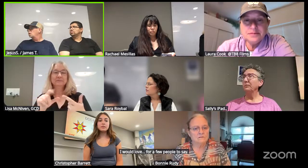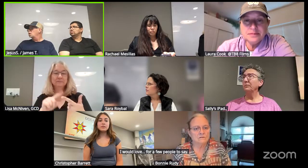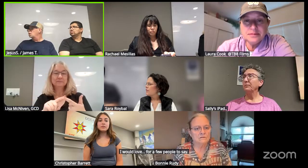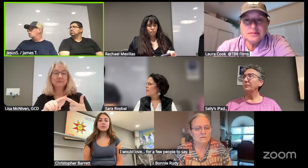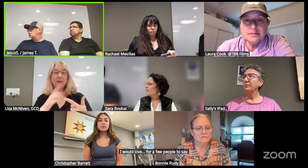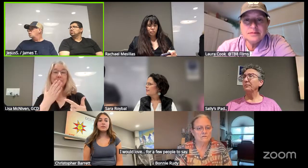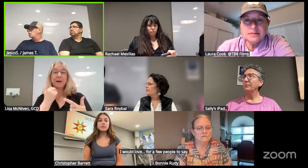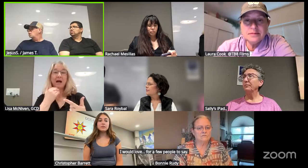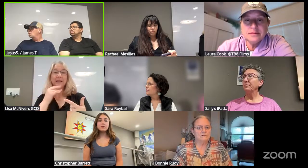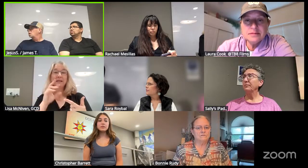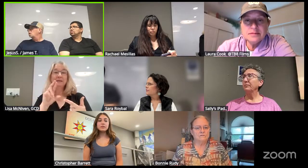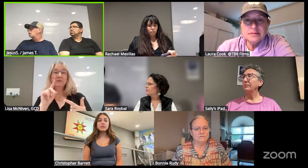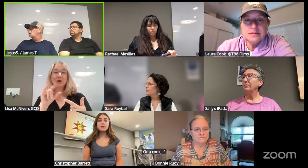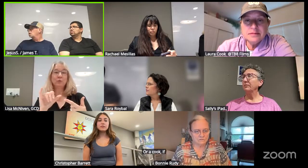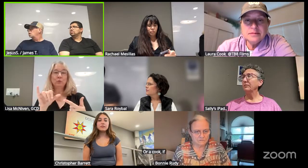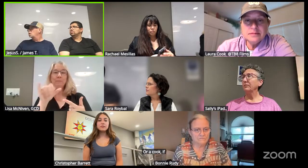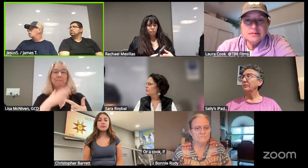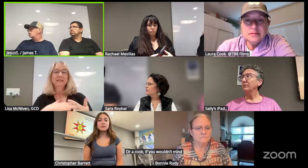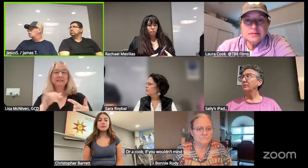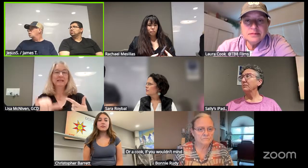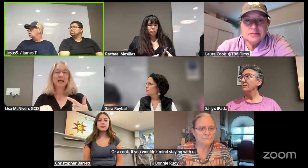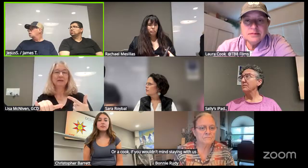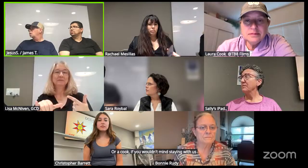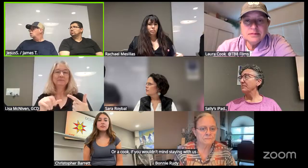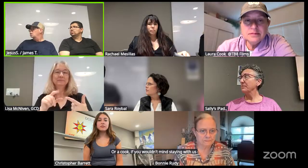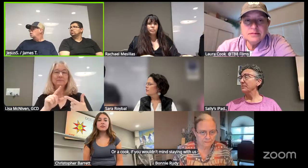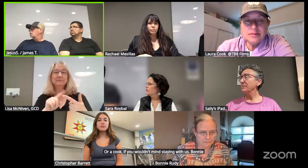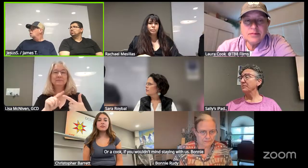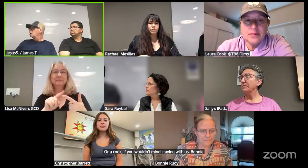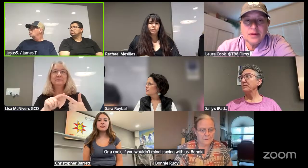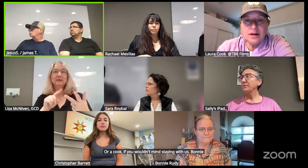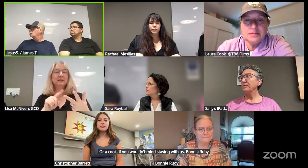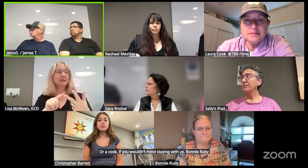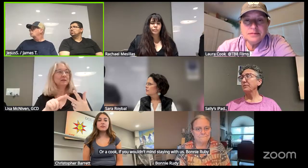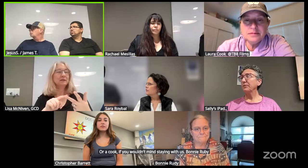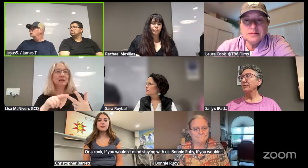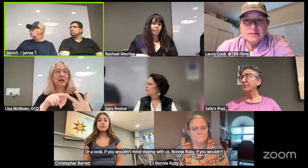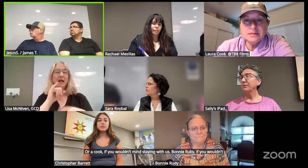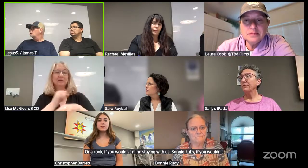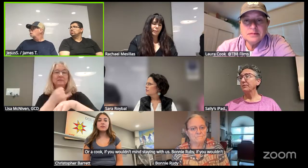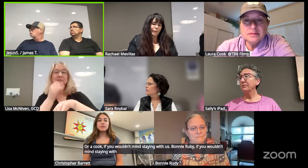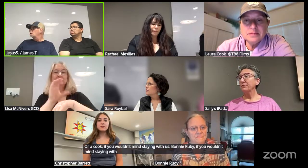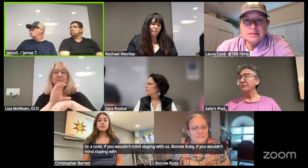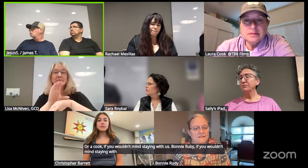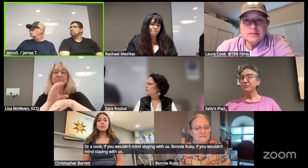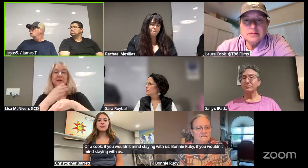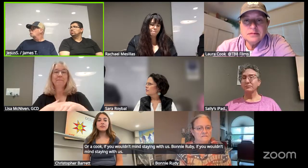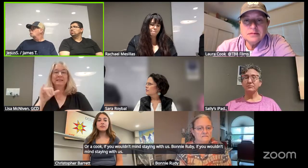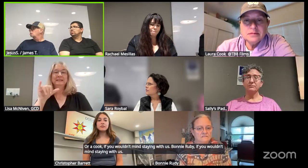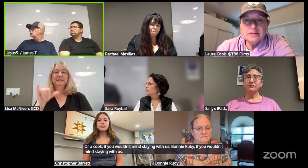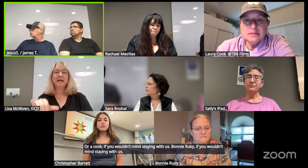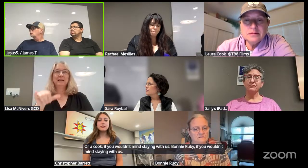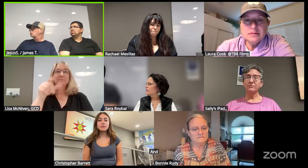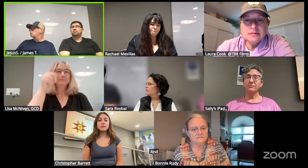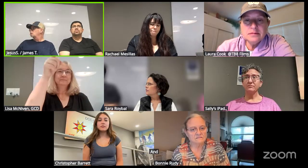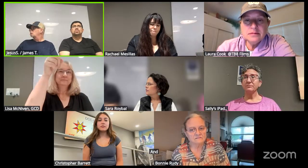Or Cook, if you wouldn't mind staying with us. Bonnie Ruby, if you wouldn't mind staying with us.